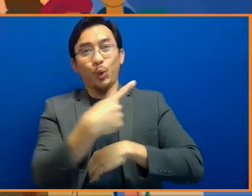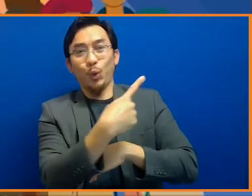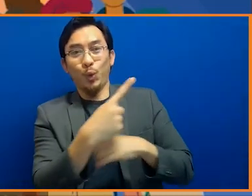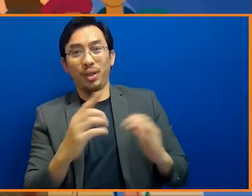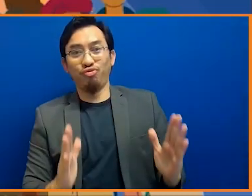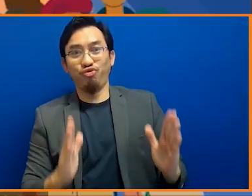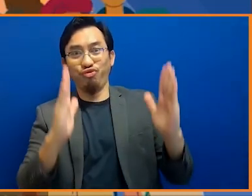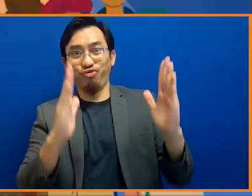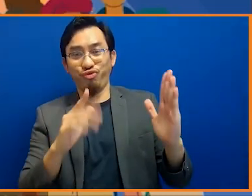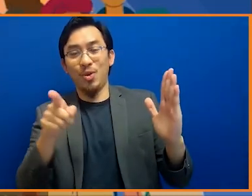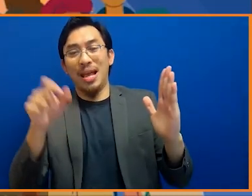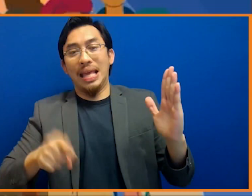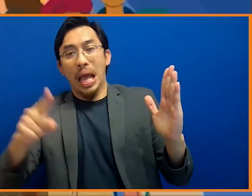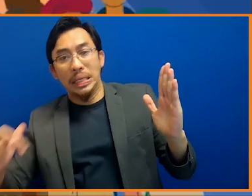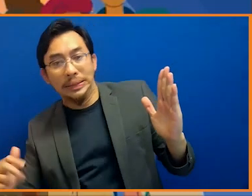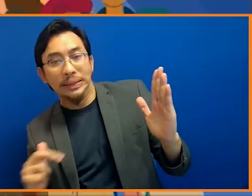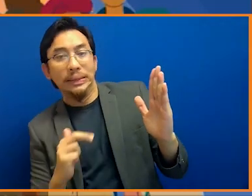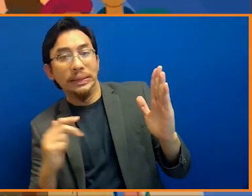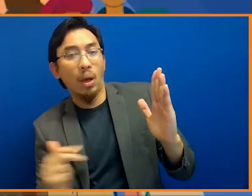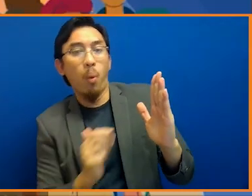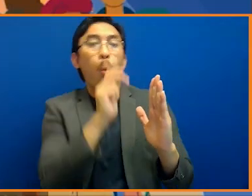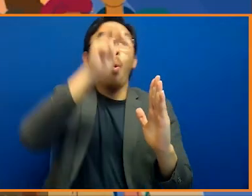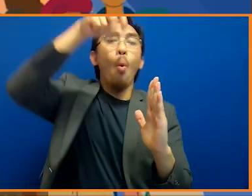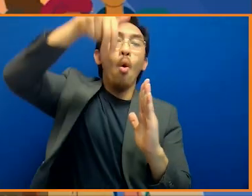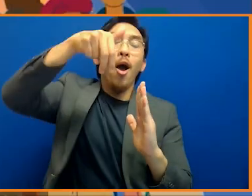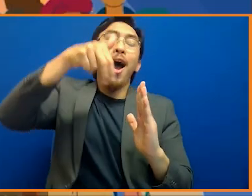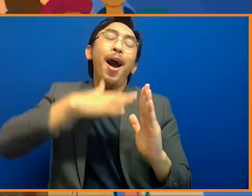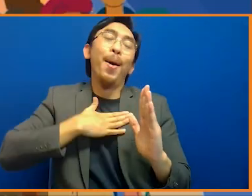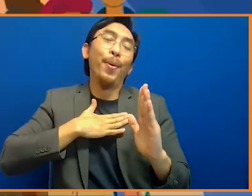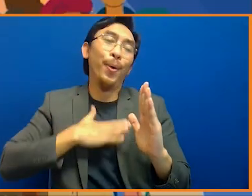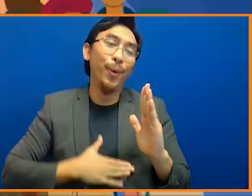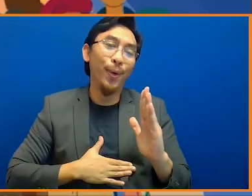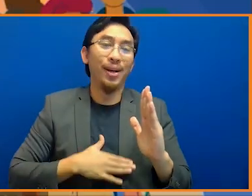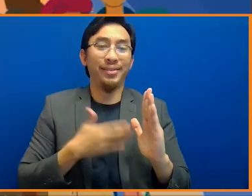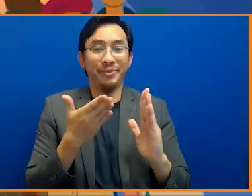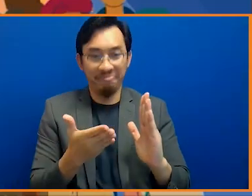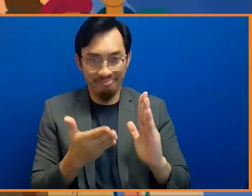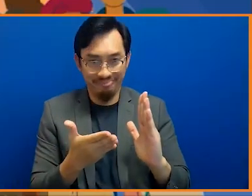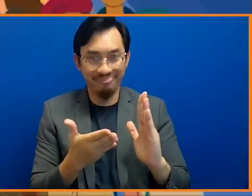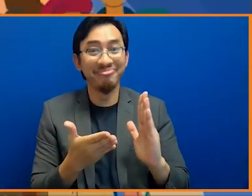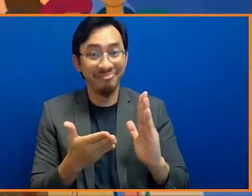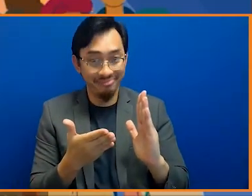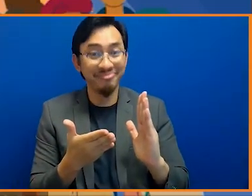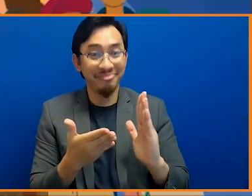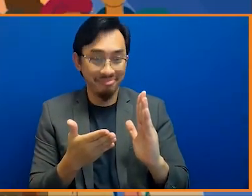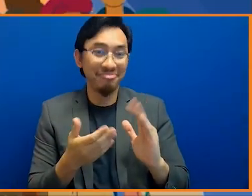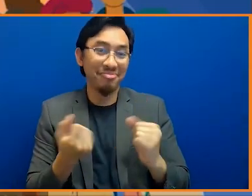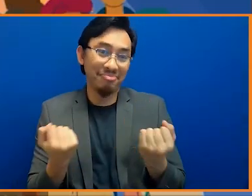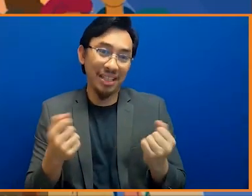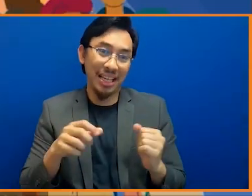with the mosque over here, so the rooftop of the mosque can also be used as